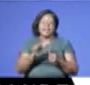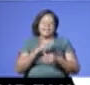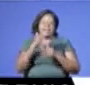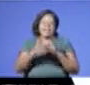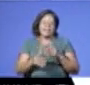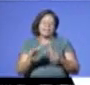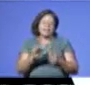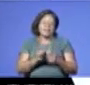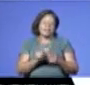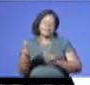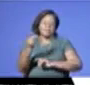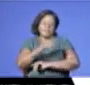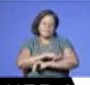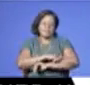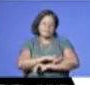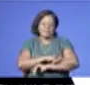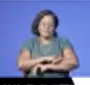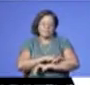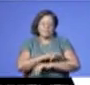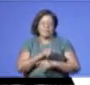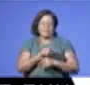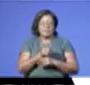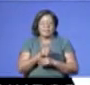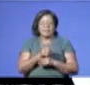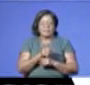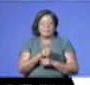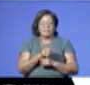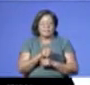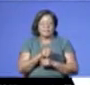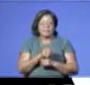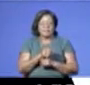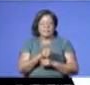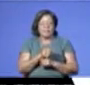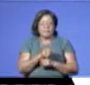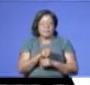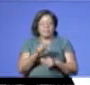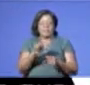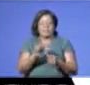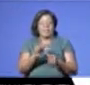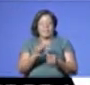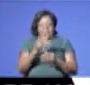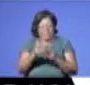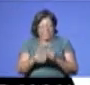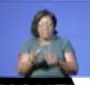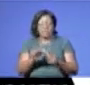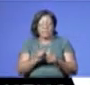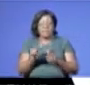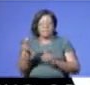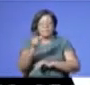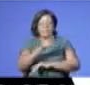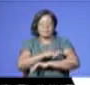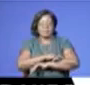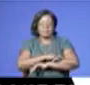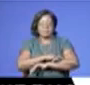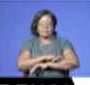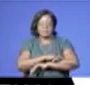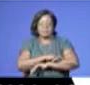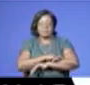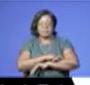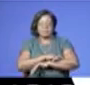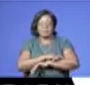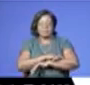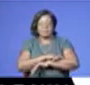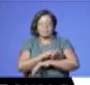down, it's me and the boys. At the end of every day, if their hugs and kisses weren't